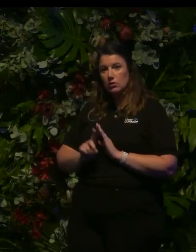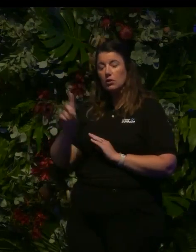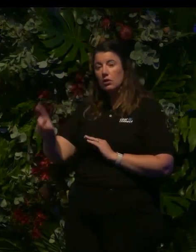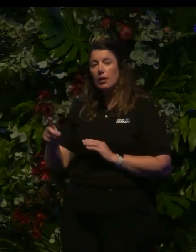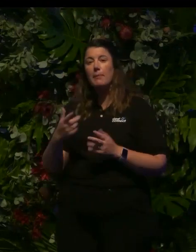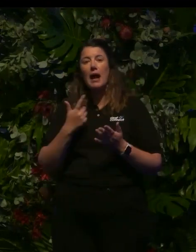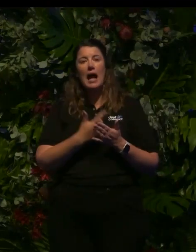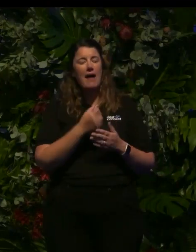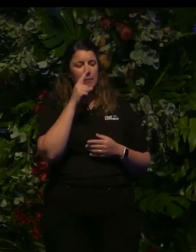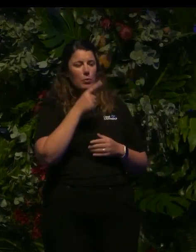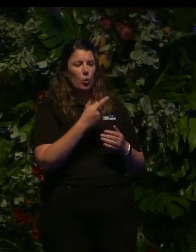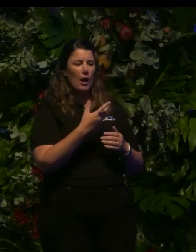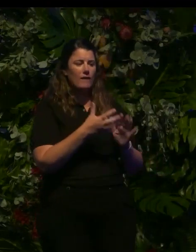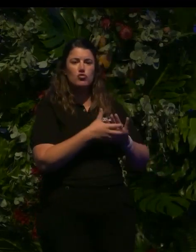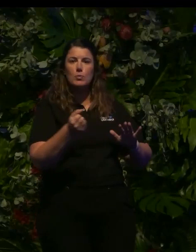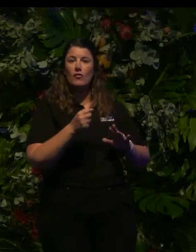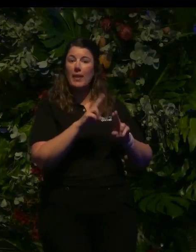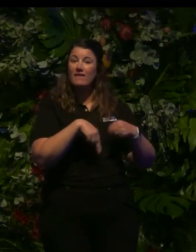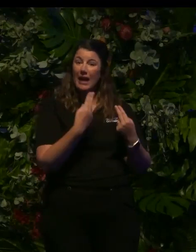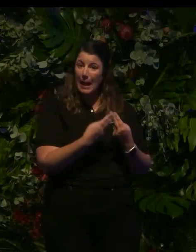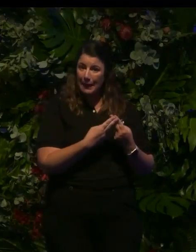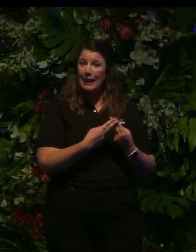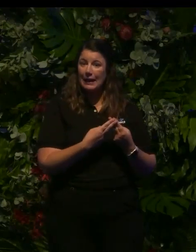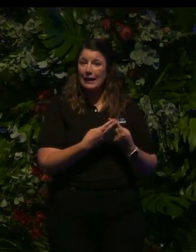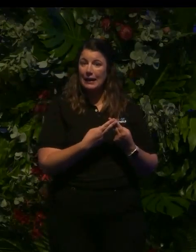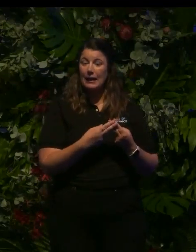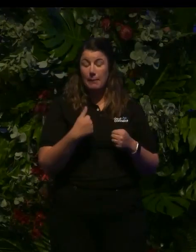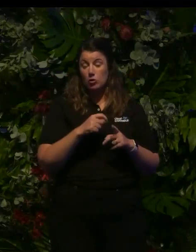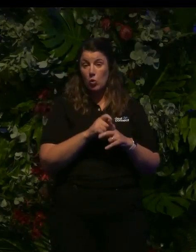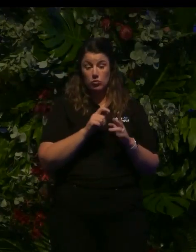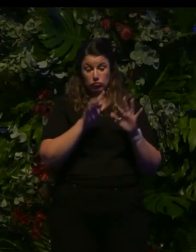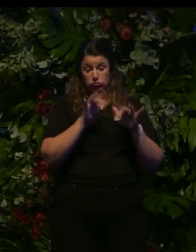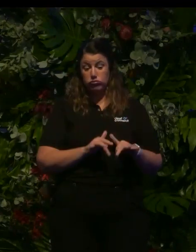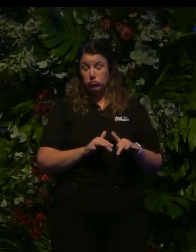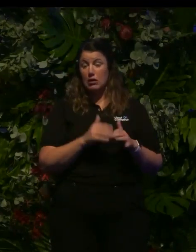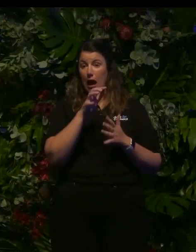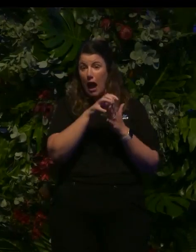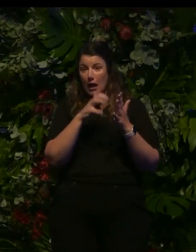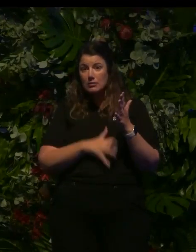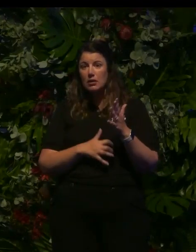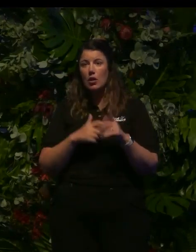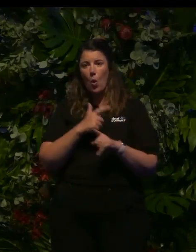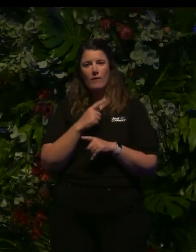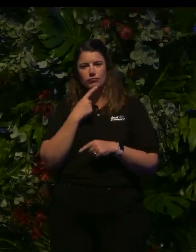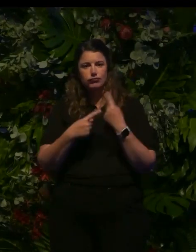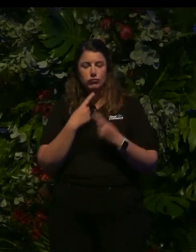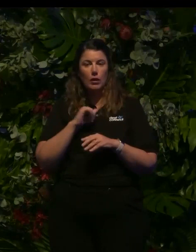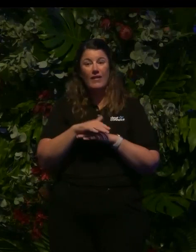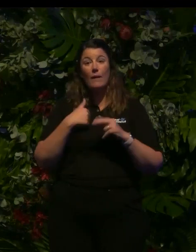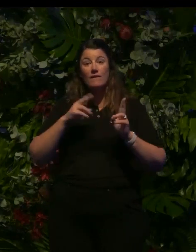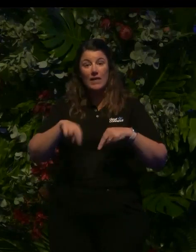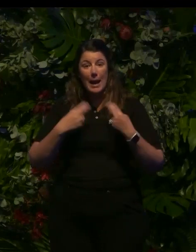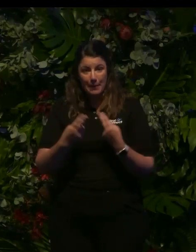family faces a lot of difficulty. My daughter also wrote article, you know, giving interviews, and all of our family also